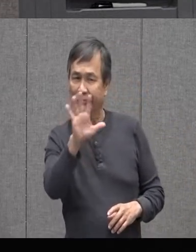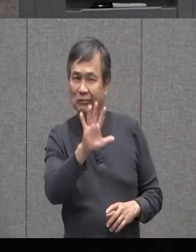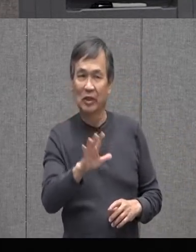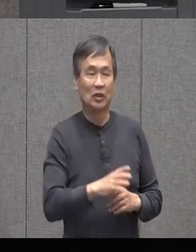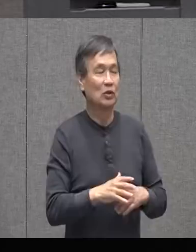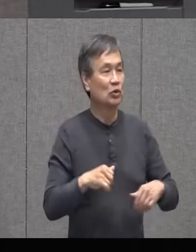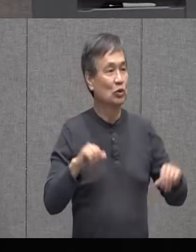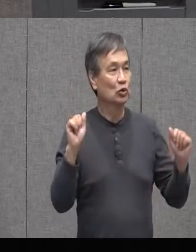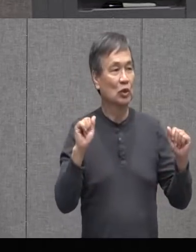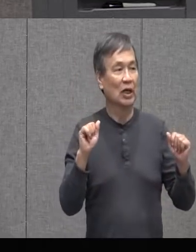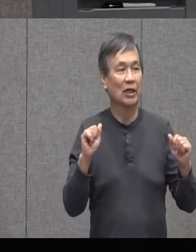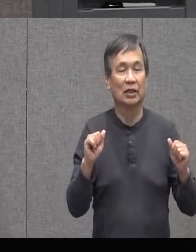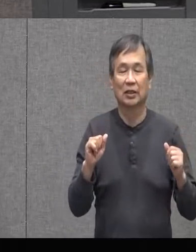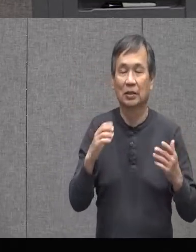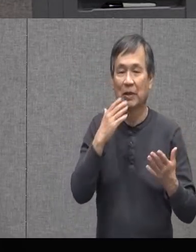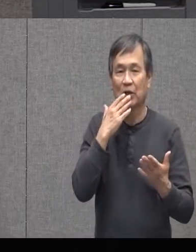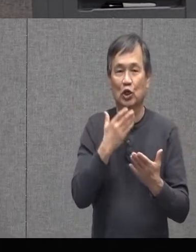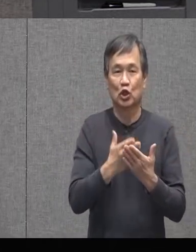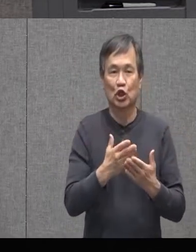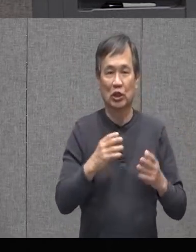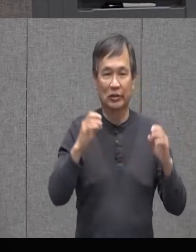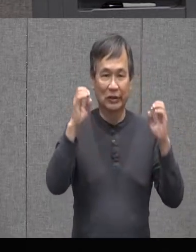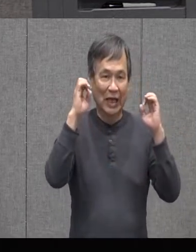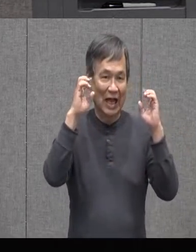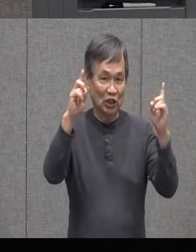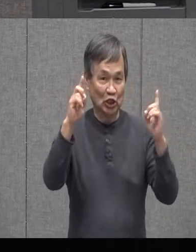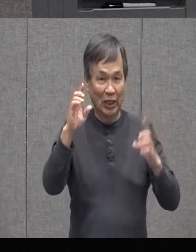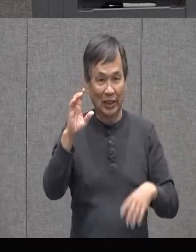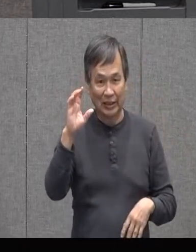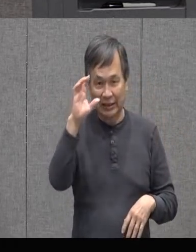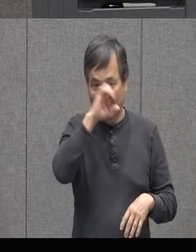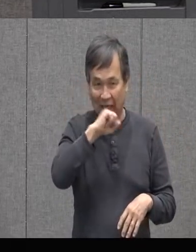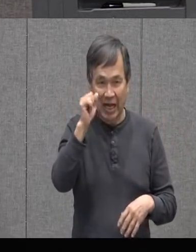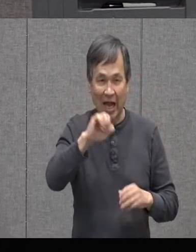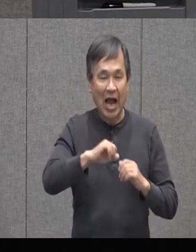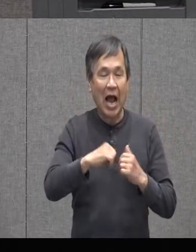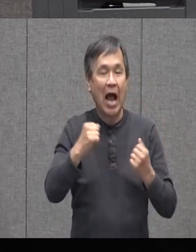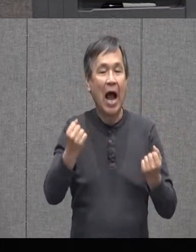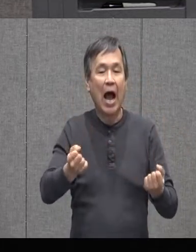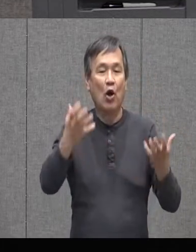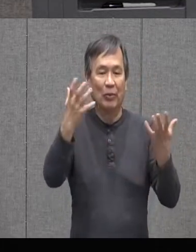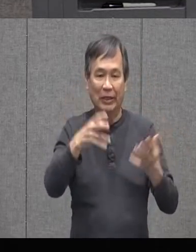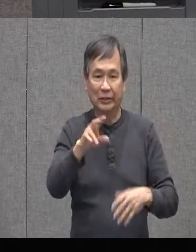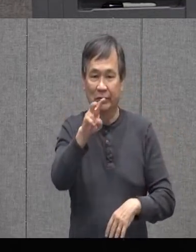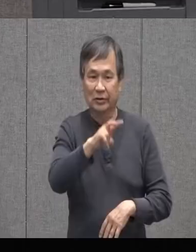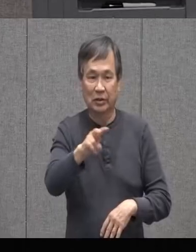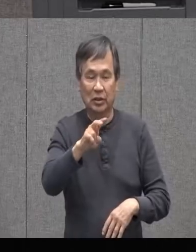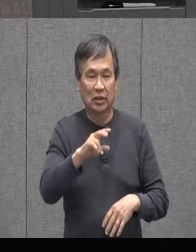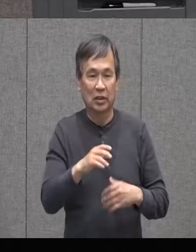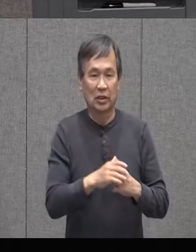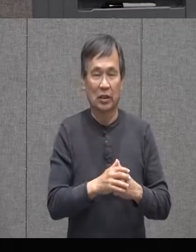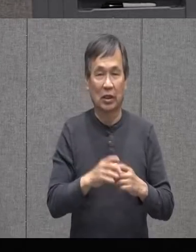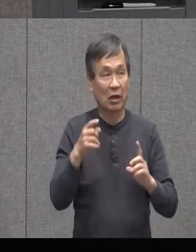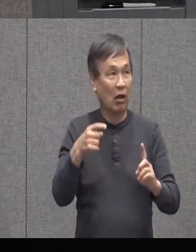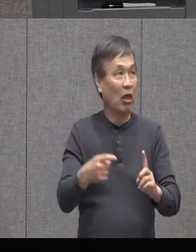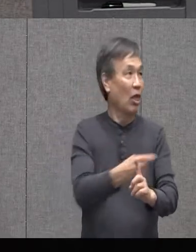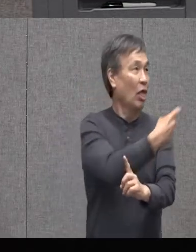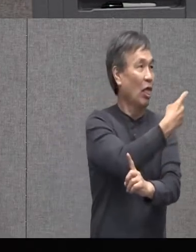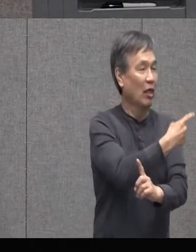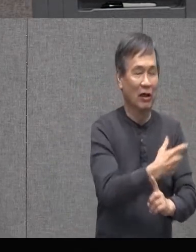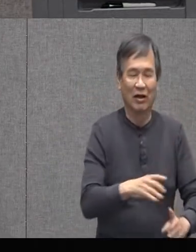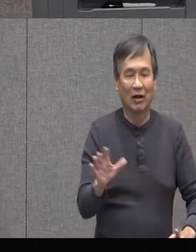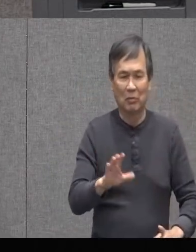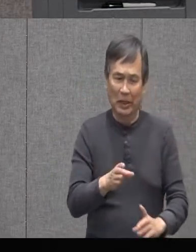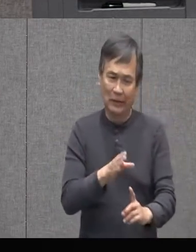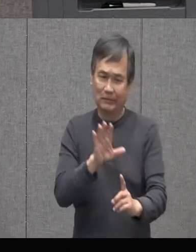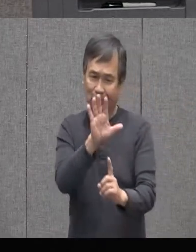make an educated guess about how many there are of something. Not a random wild guess, but a guess based